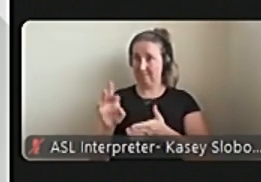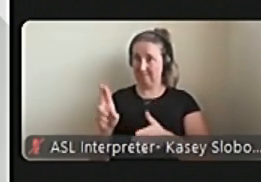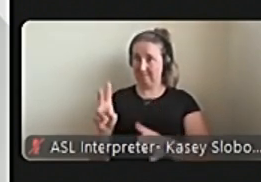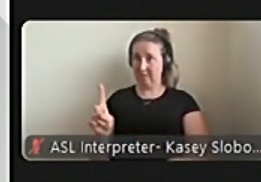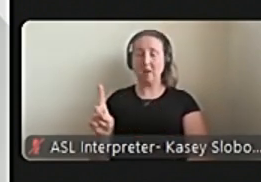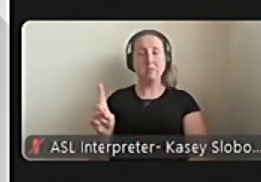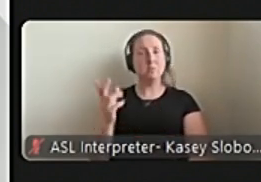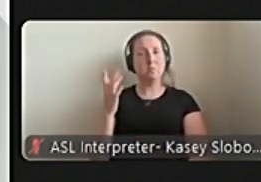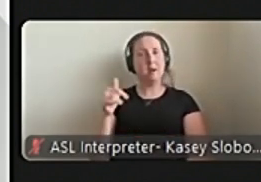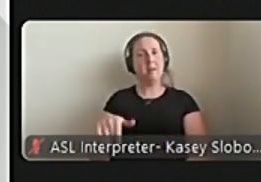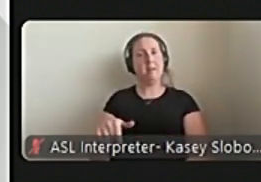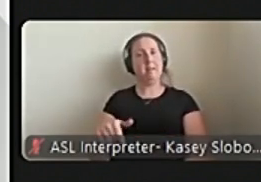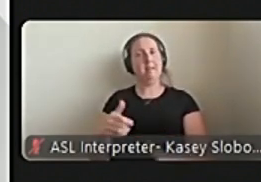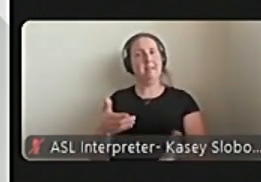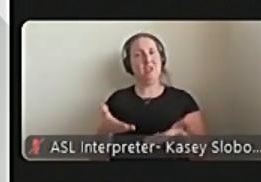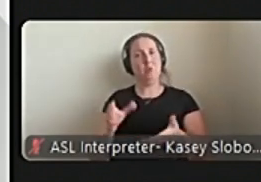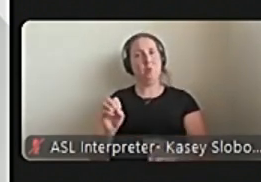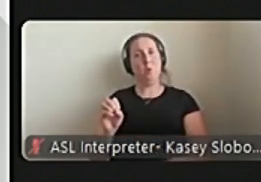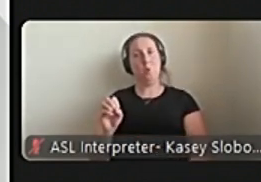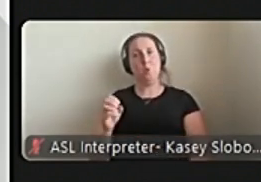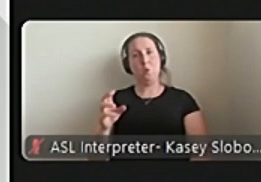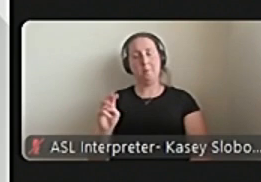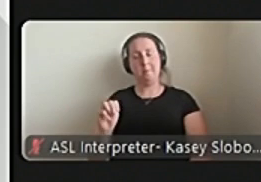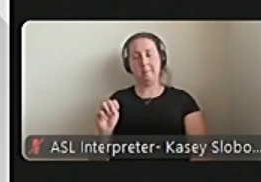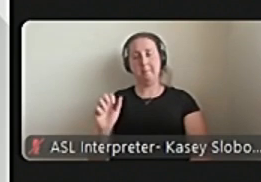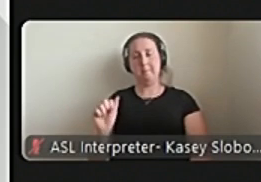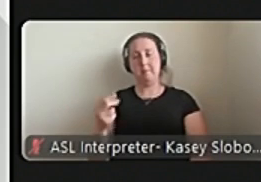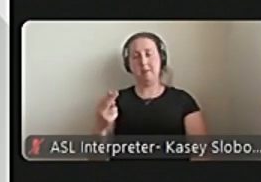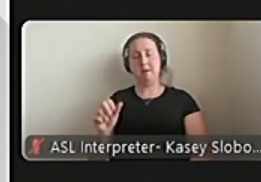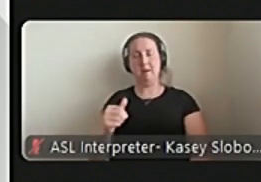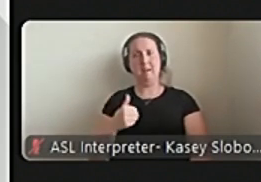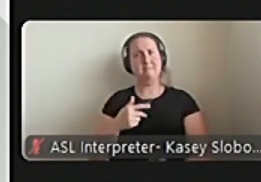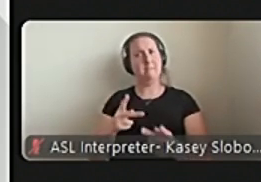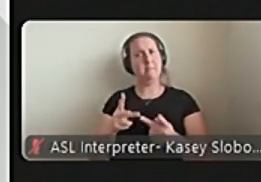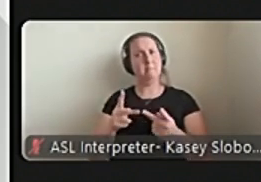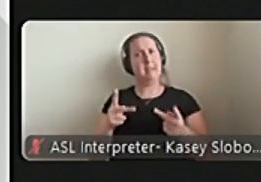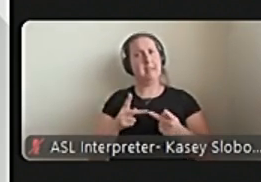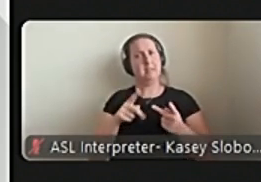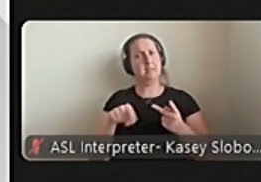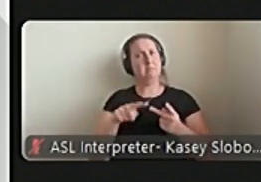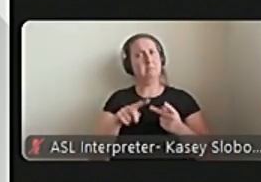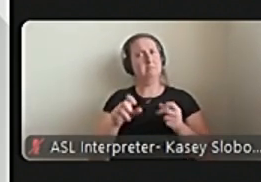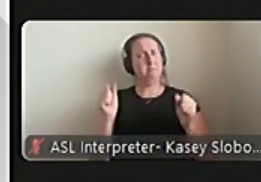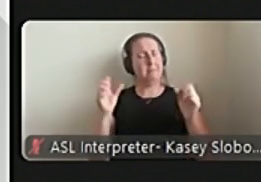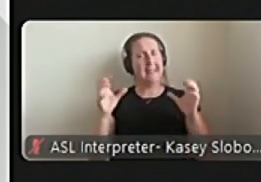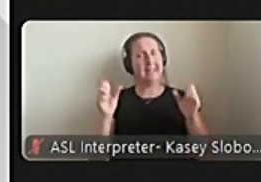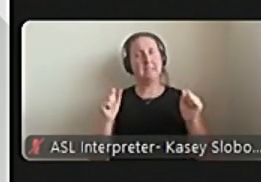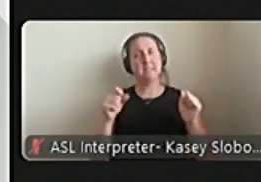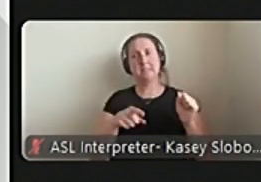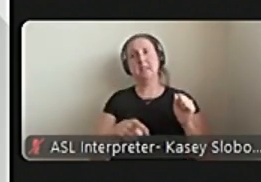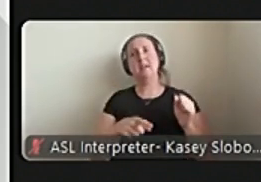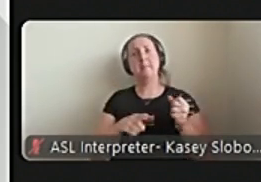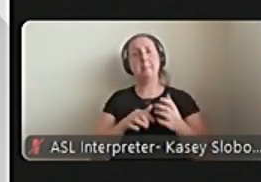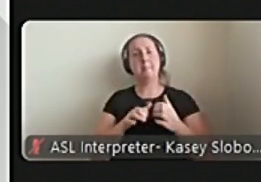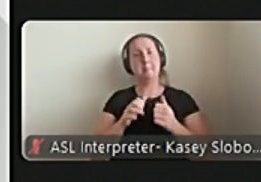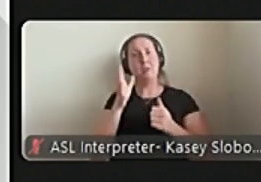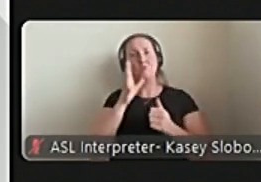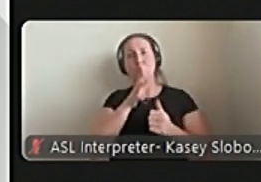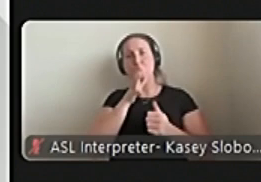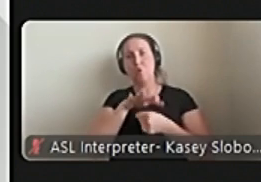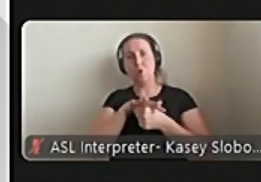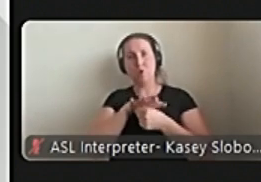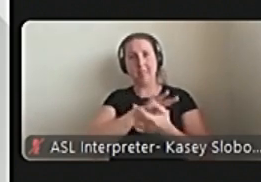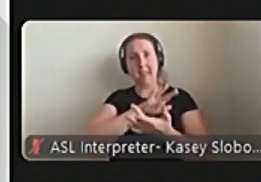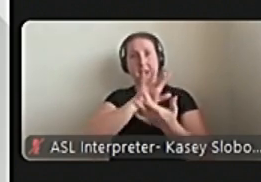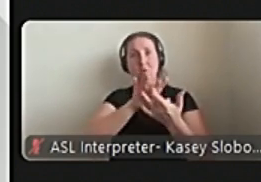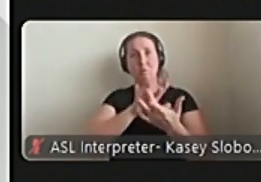that, the Geriatrics Center and the Gerontology Department, Yeah. that we're doing outreach to the rural areas because, I again, agree. it's a I